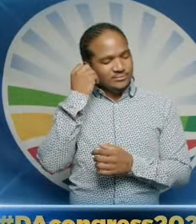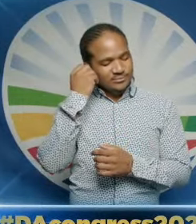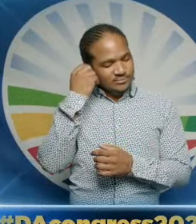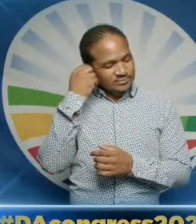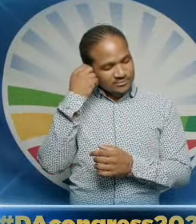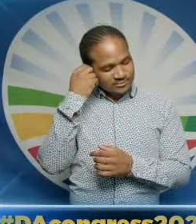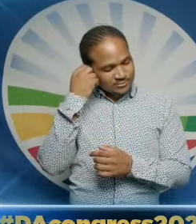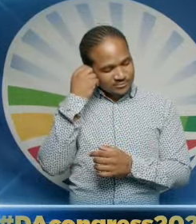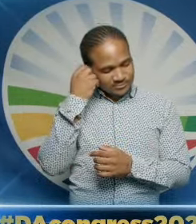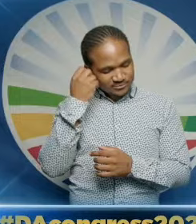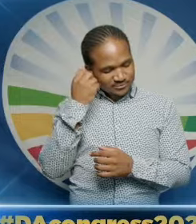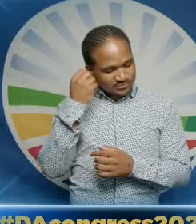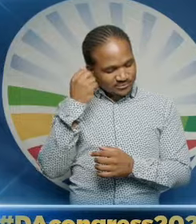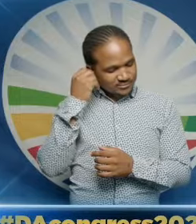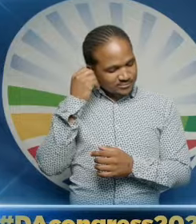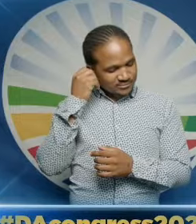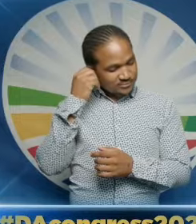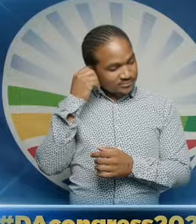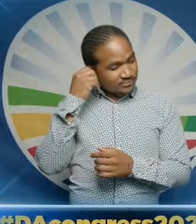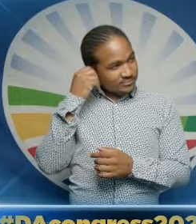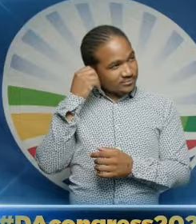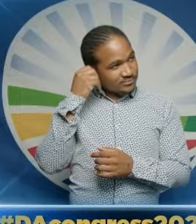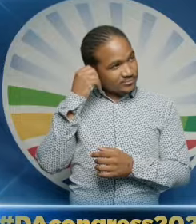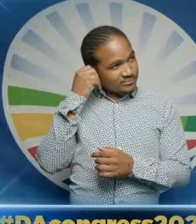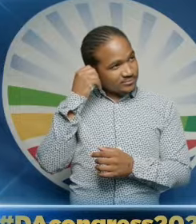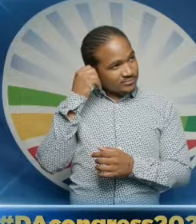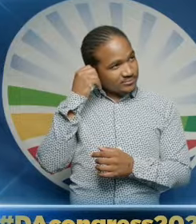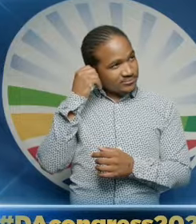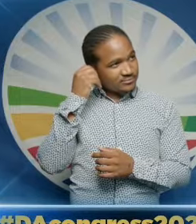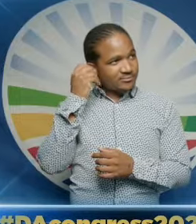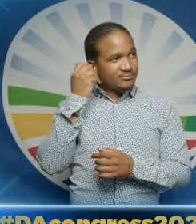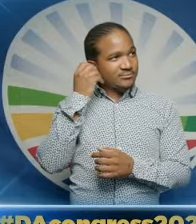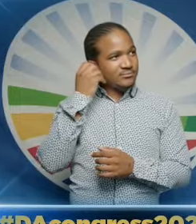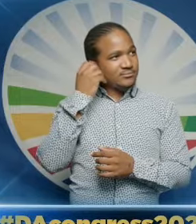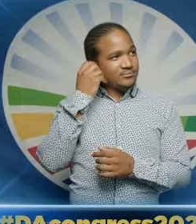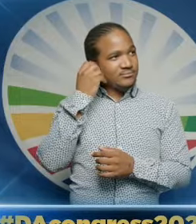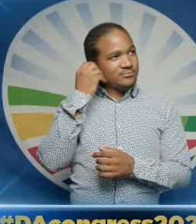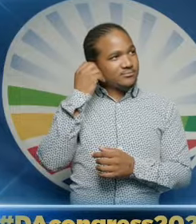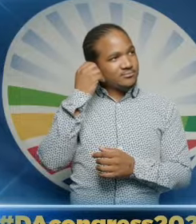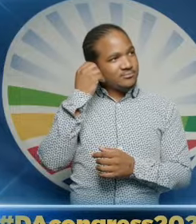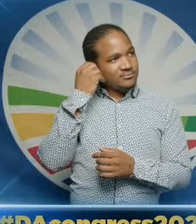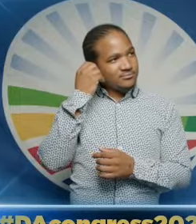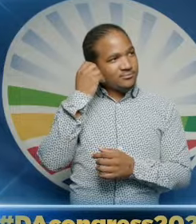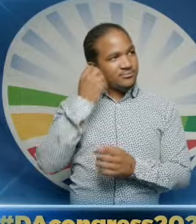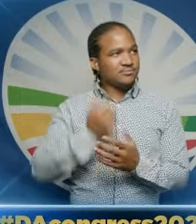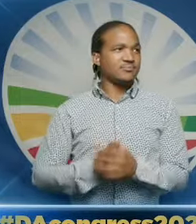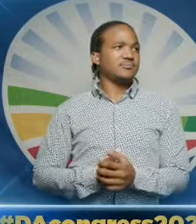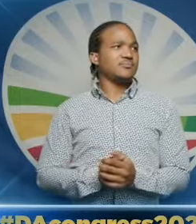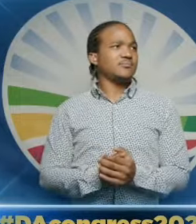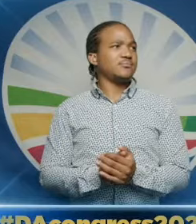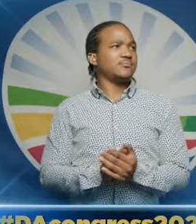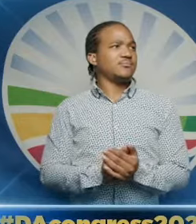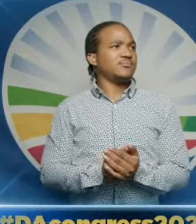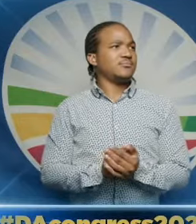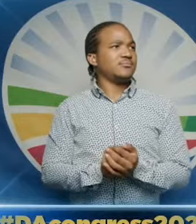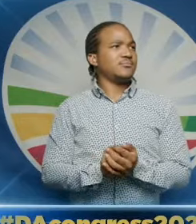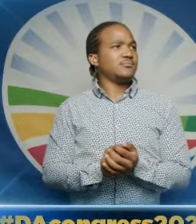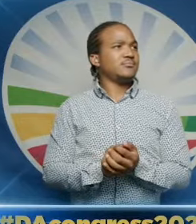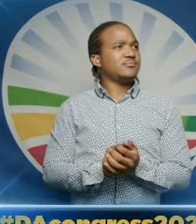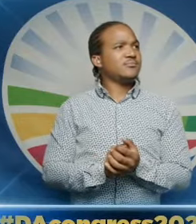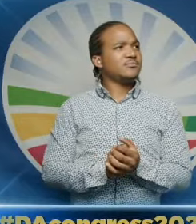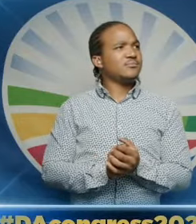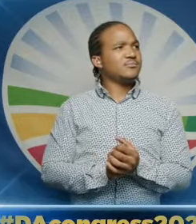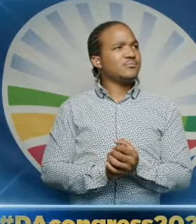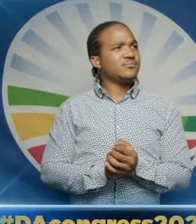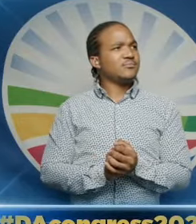confident, do what we can do on our side, and I think it's going to come true. Ek dink van my kant af wil ek sê, ons regtig baie hoop vir ons land